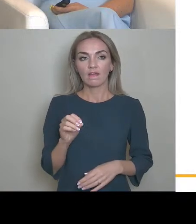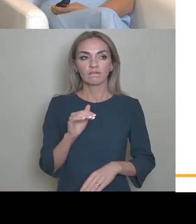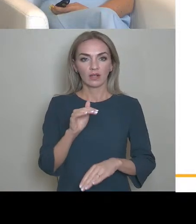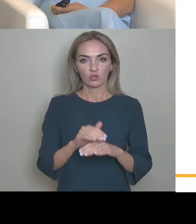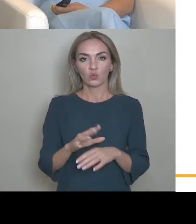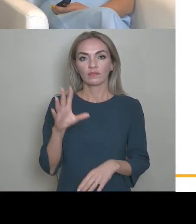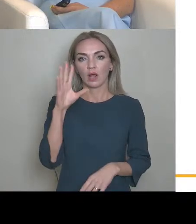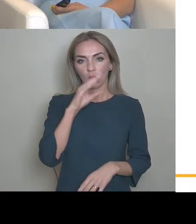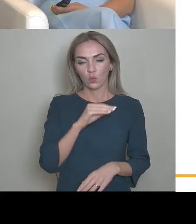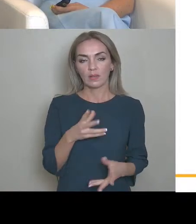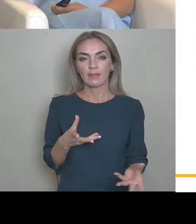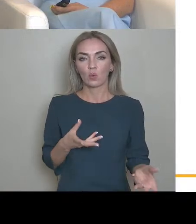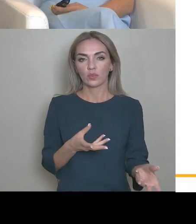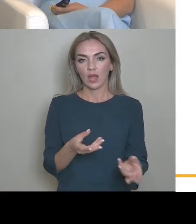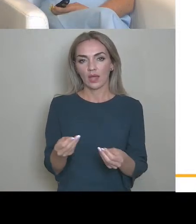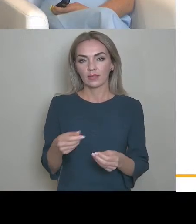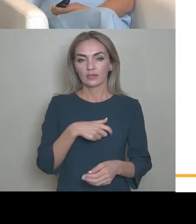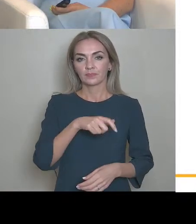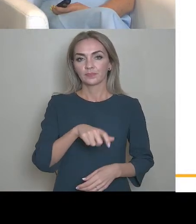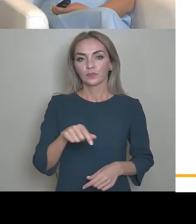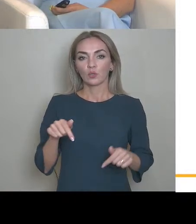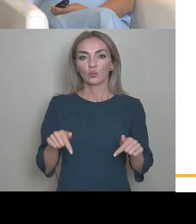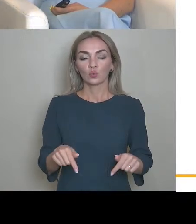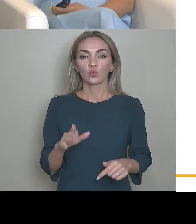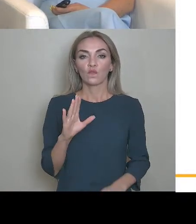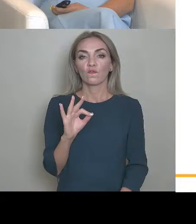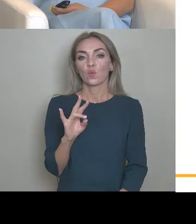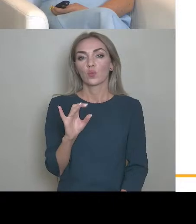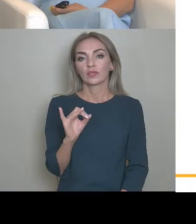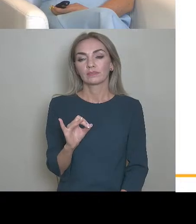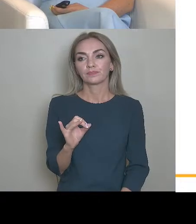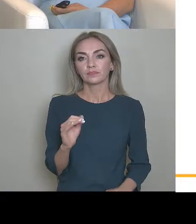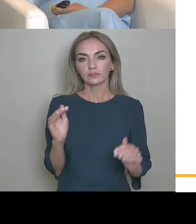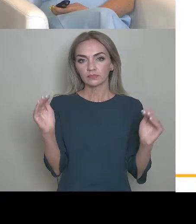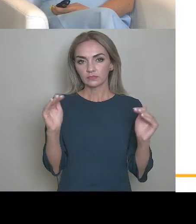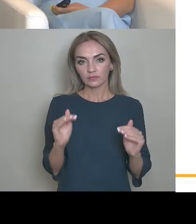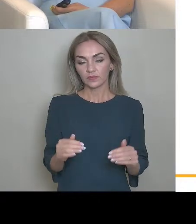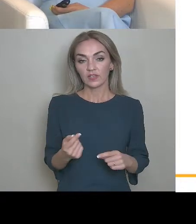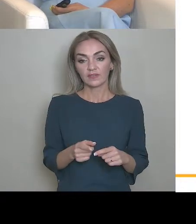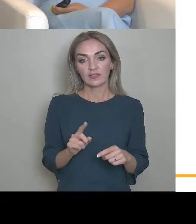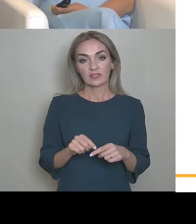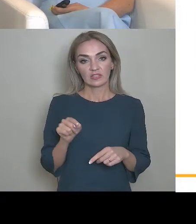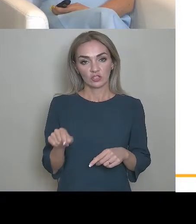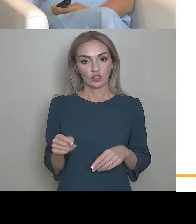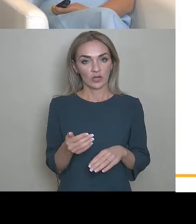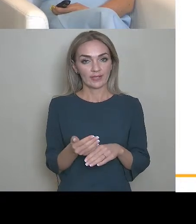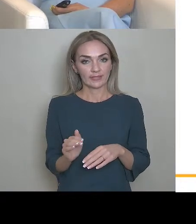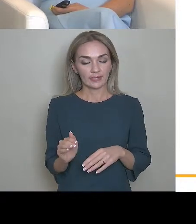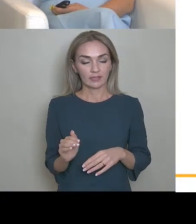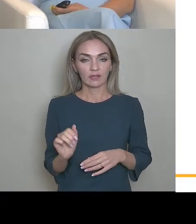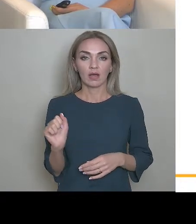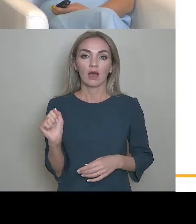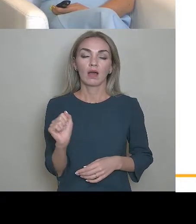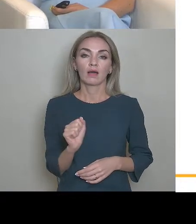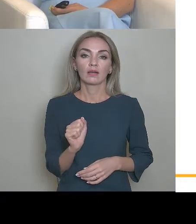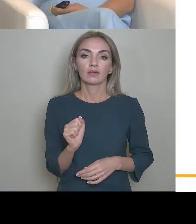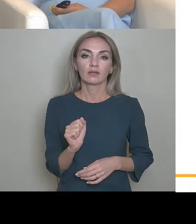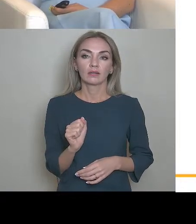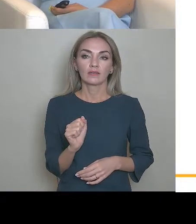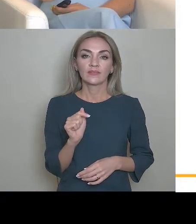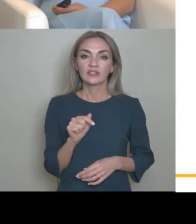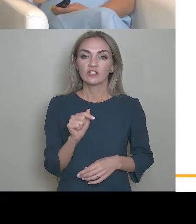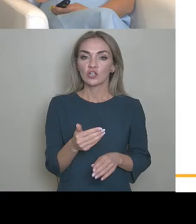should be larger there, it should be higher there, but they managed to convince MPs to decrease the deposit there, and